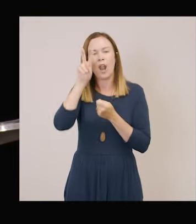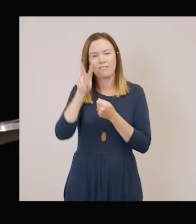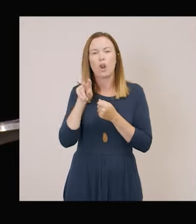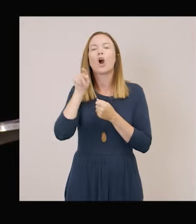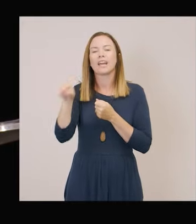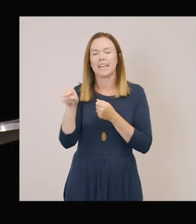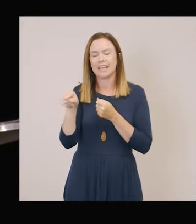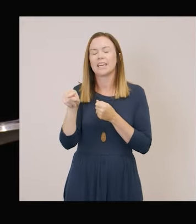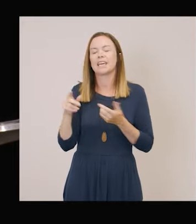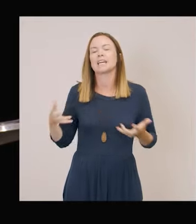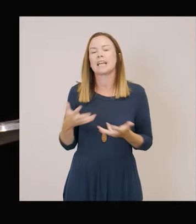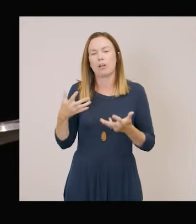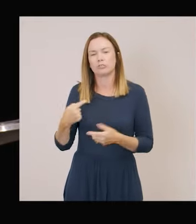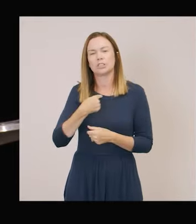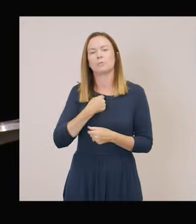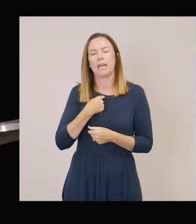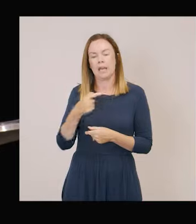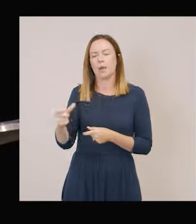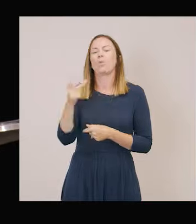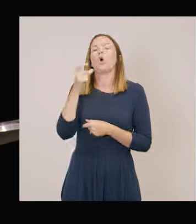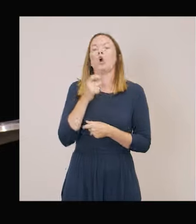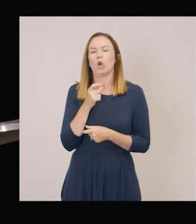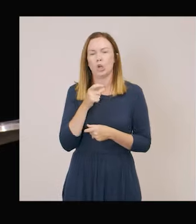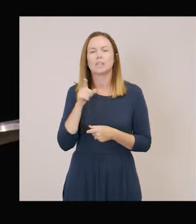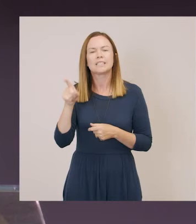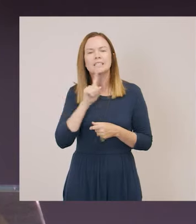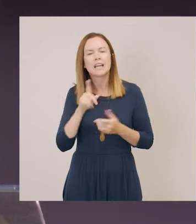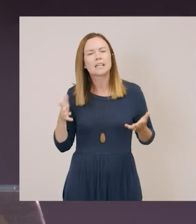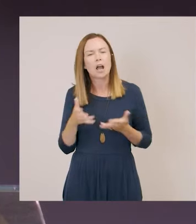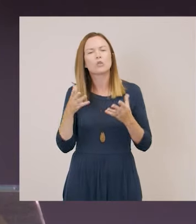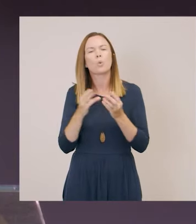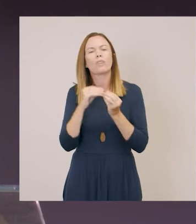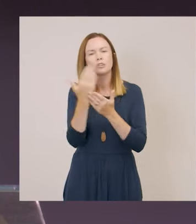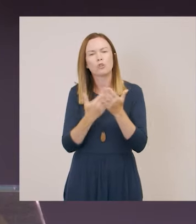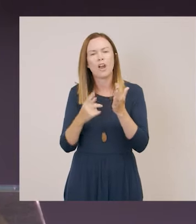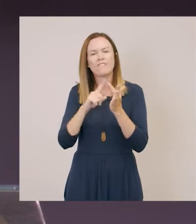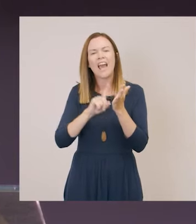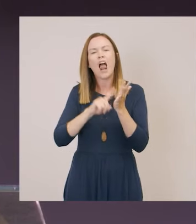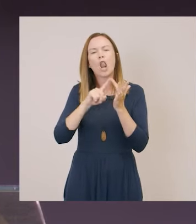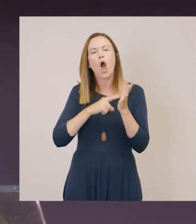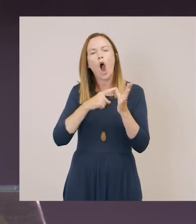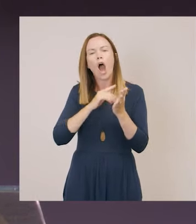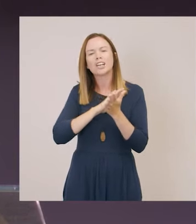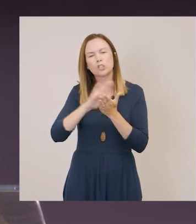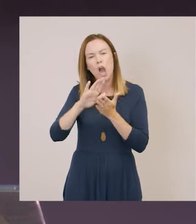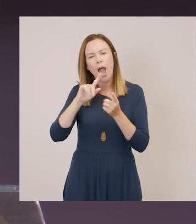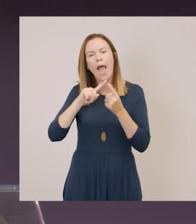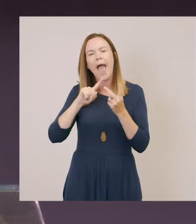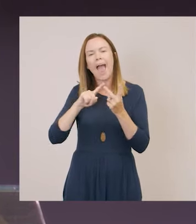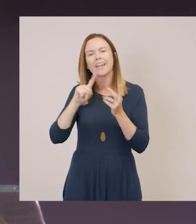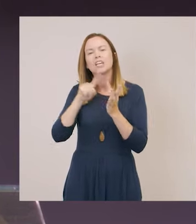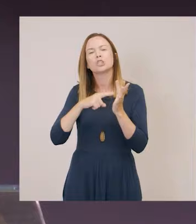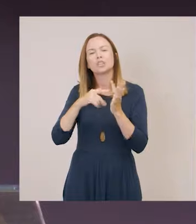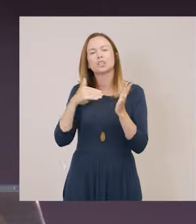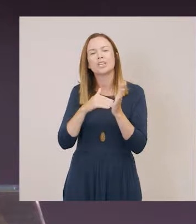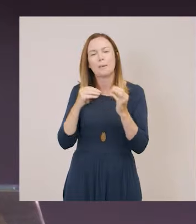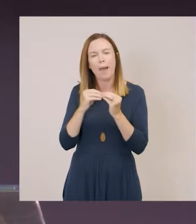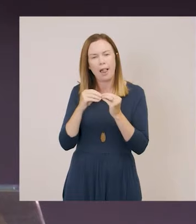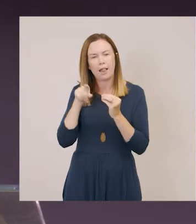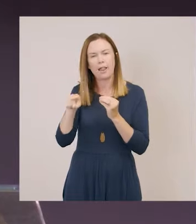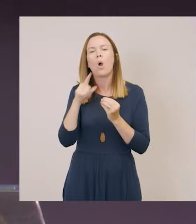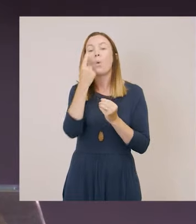And he said to me, I just want to encourage you with the story of Elijah and Jezebel. You can read about it